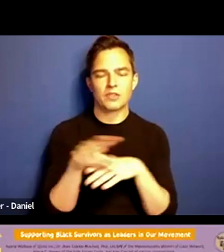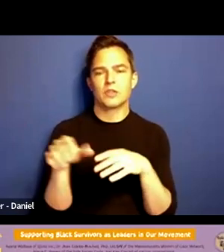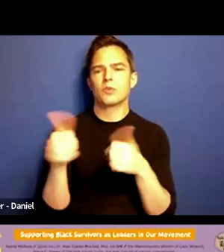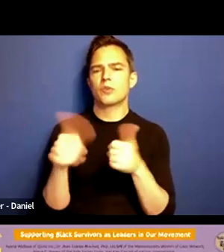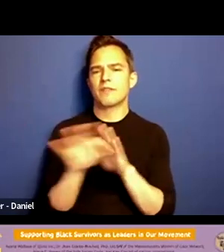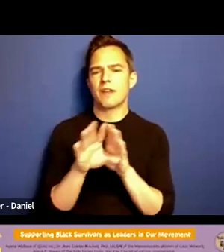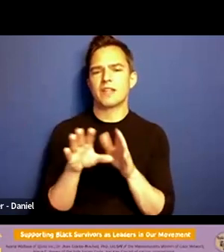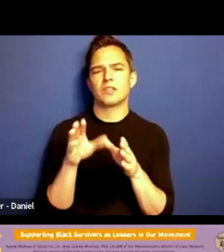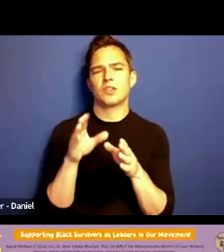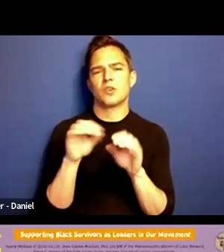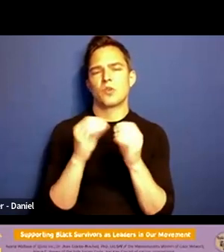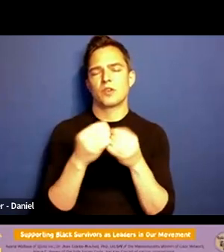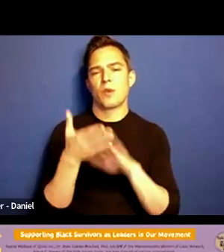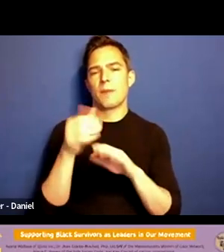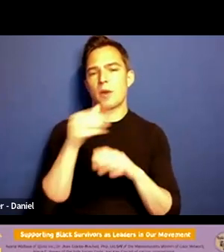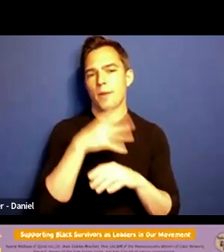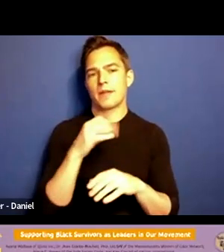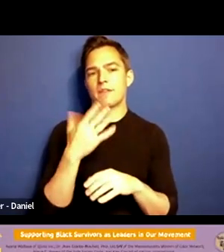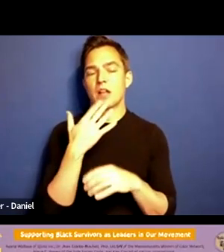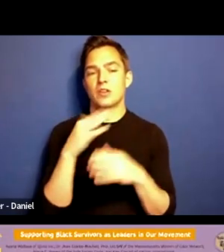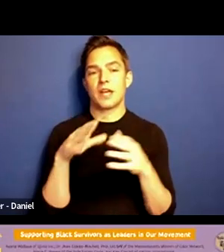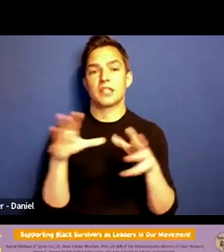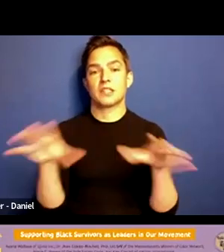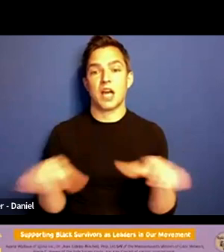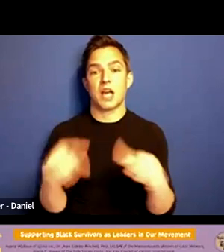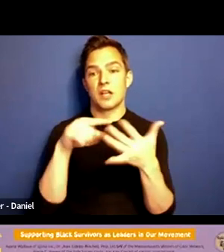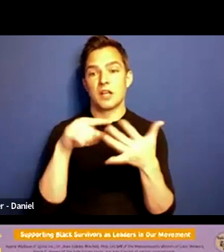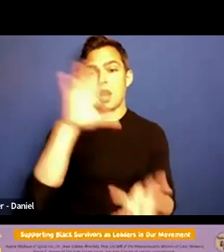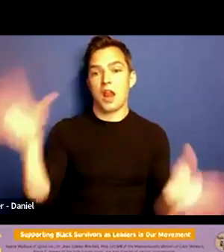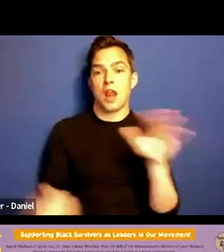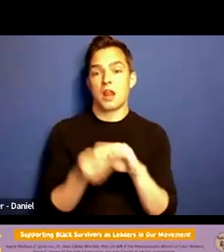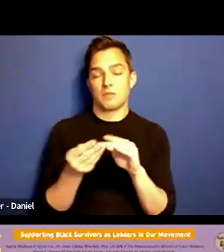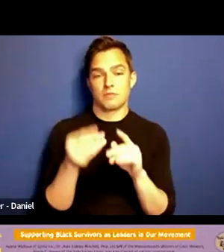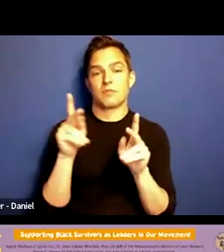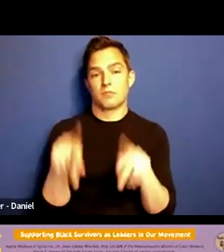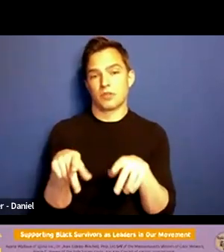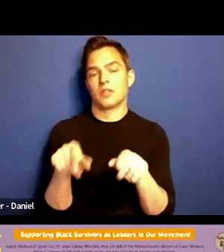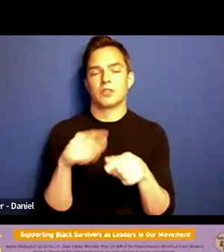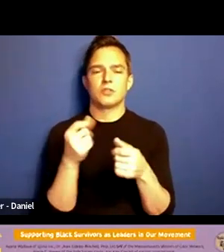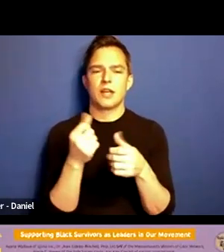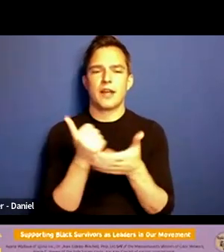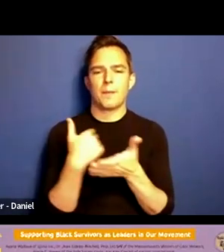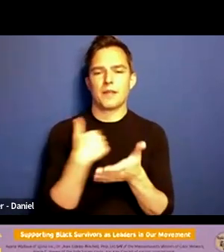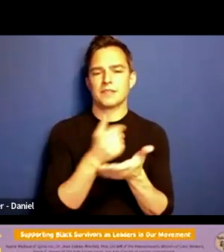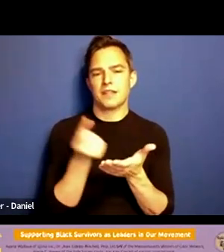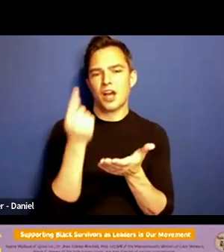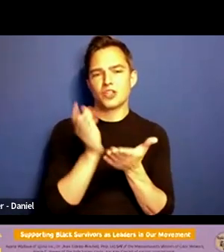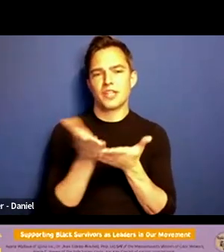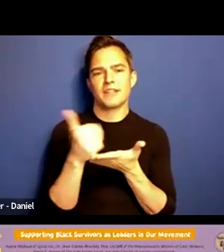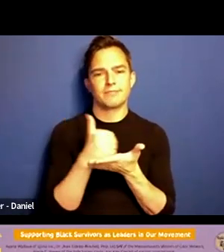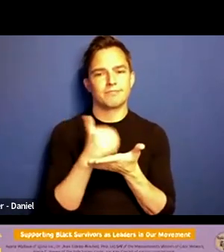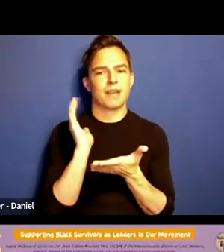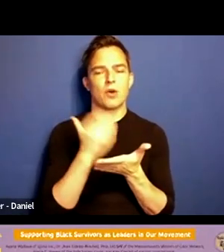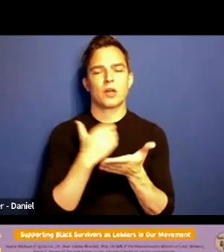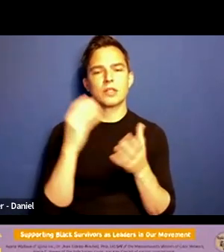either run by women of color or Black women who do those things, because that's what we feel we could trust, that will understand our clients. And when we haven't done